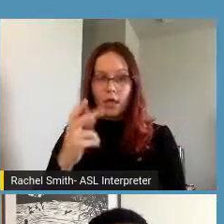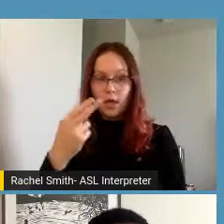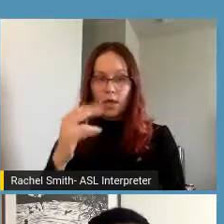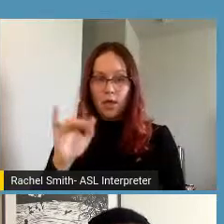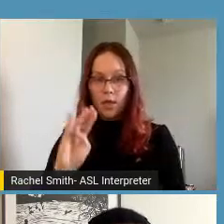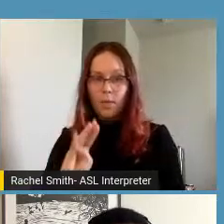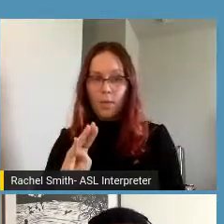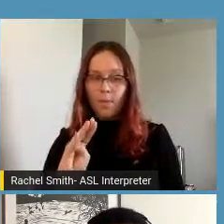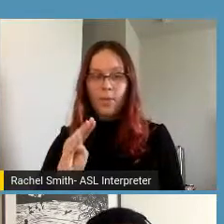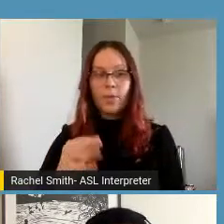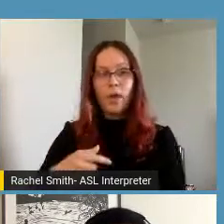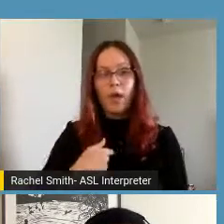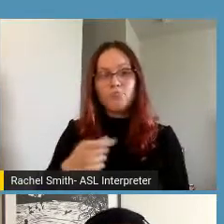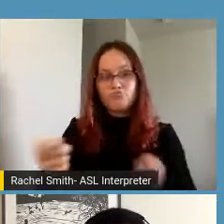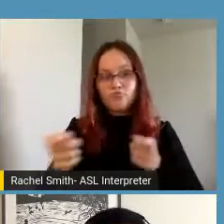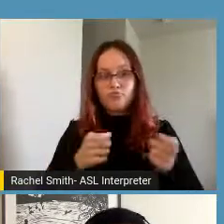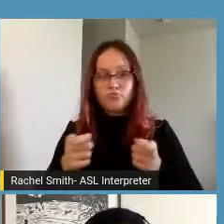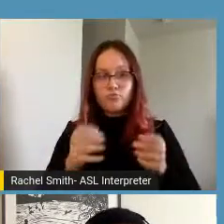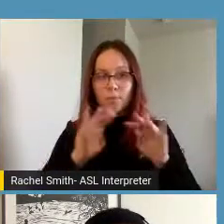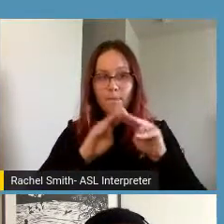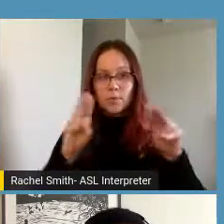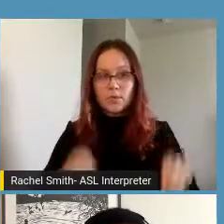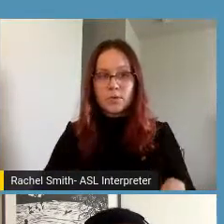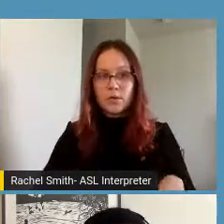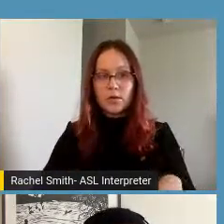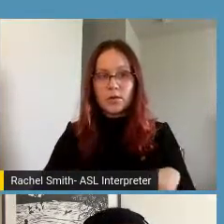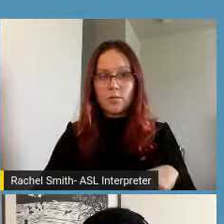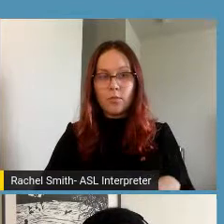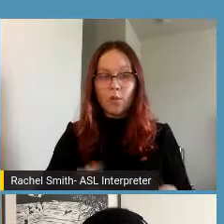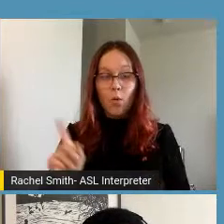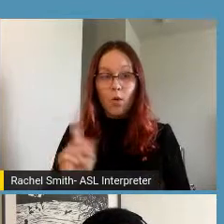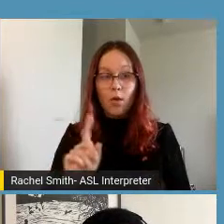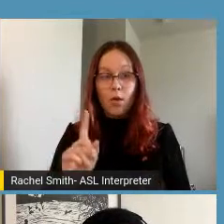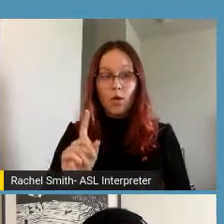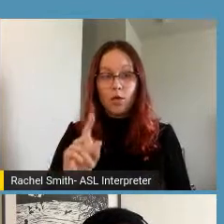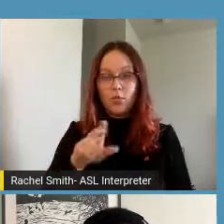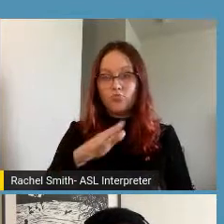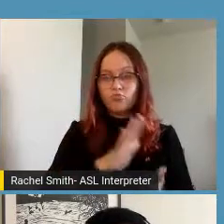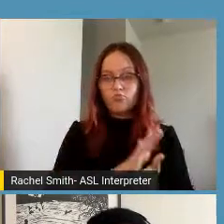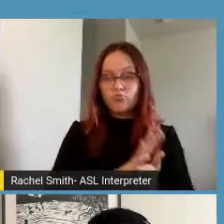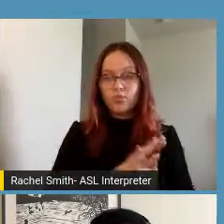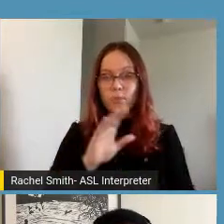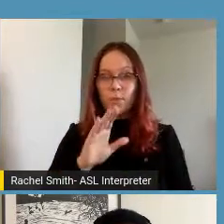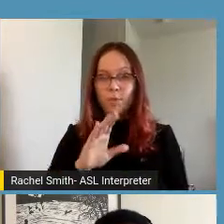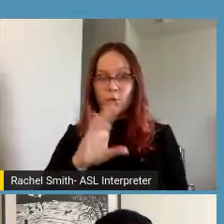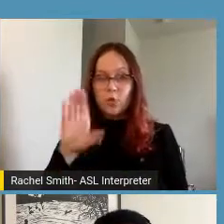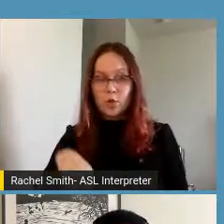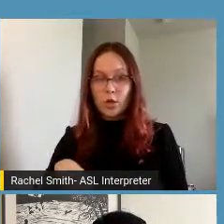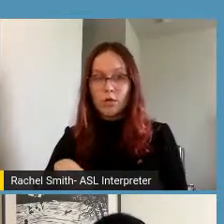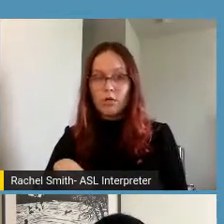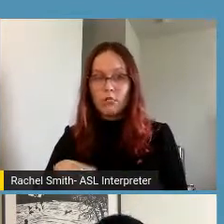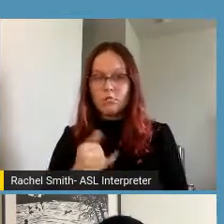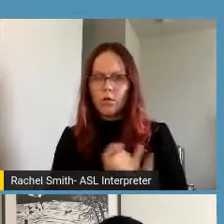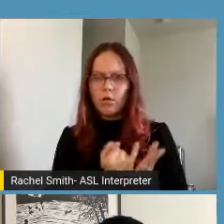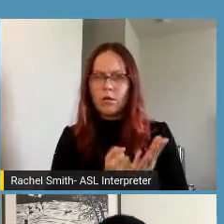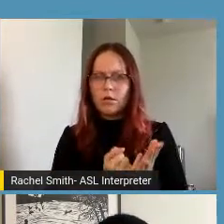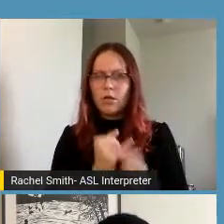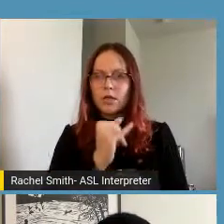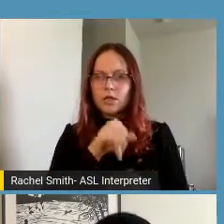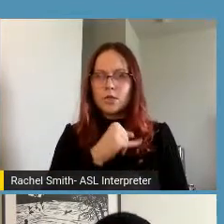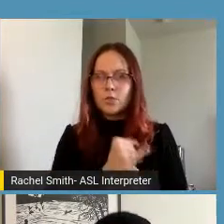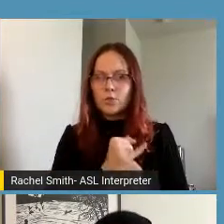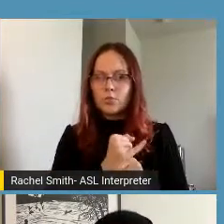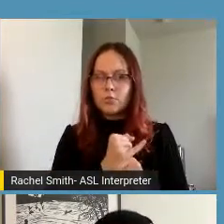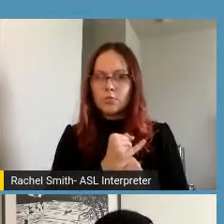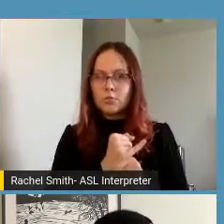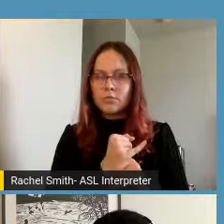College of Architecture, Art, and Design at the University of Illinois, Chicago. The museum is a dynamic memorial to international peace